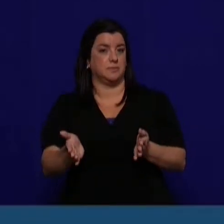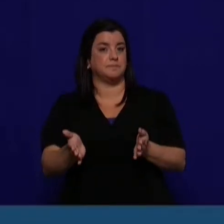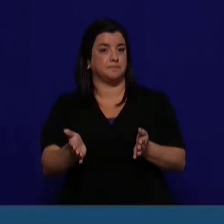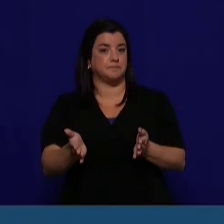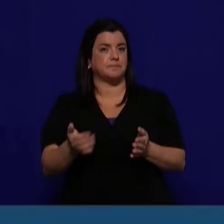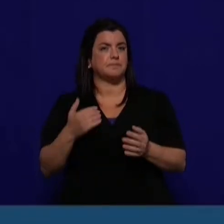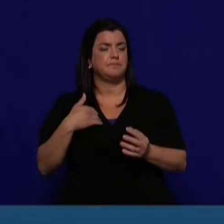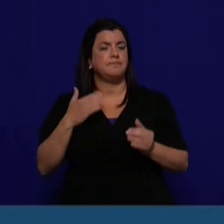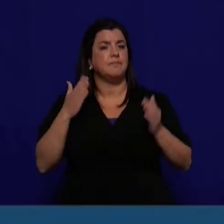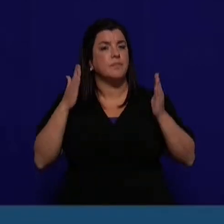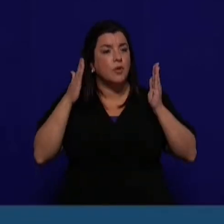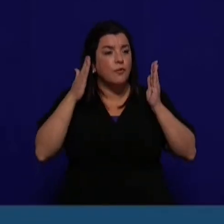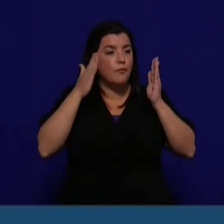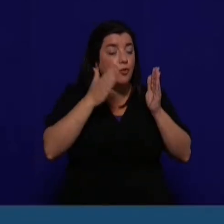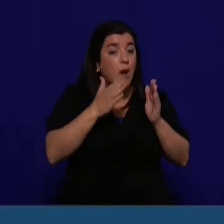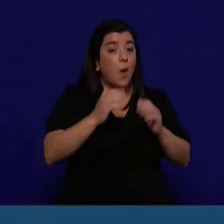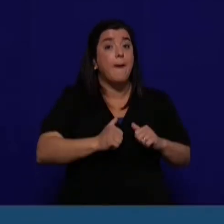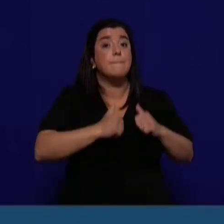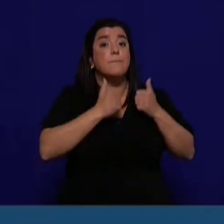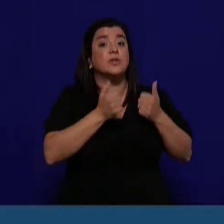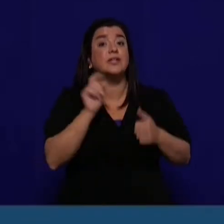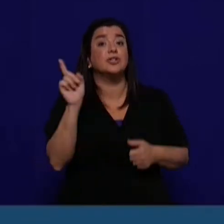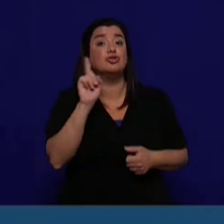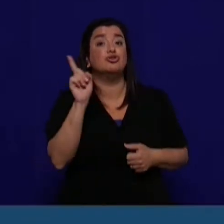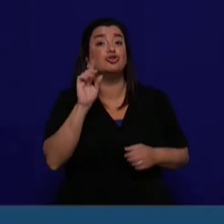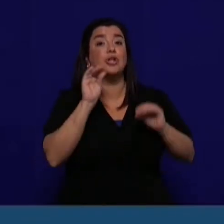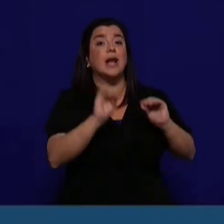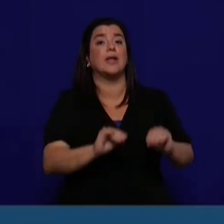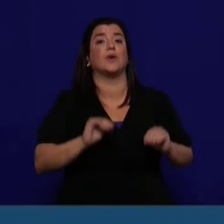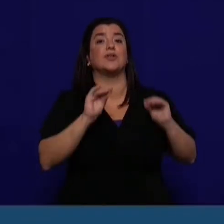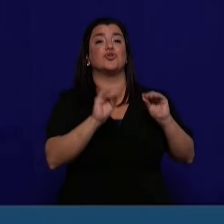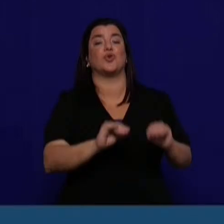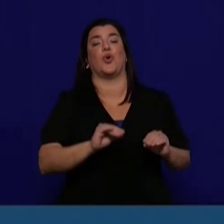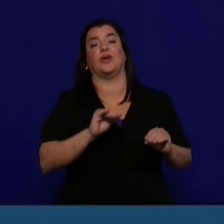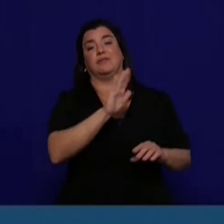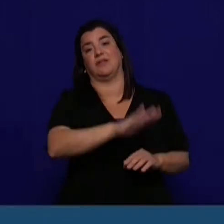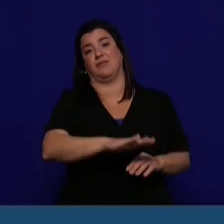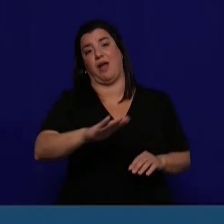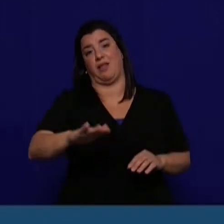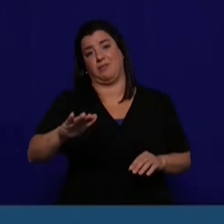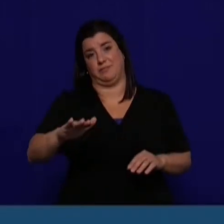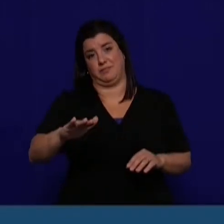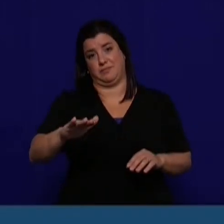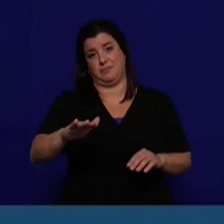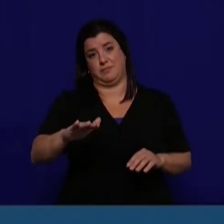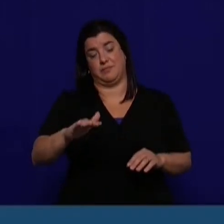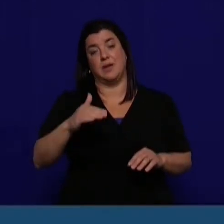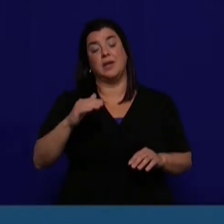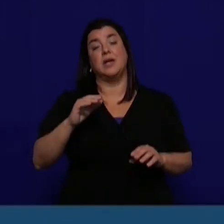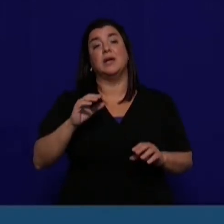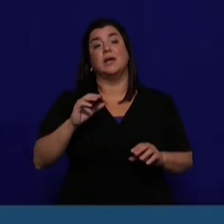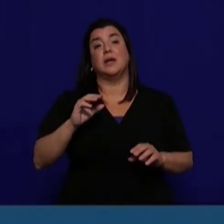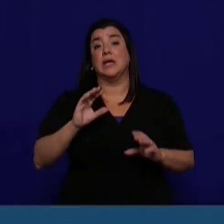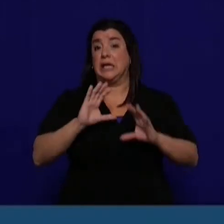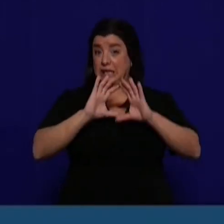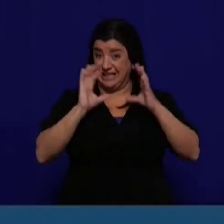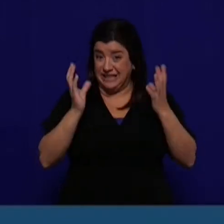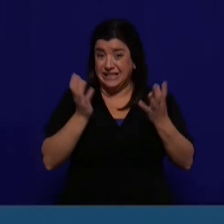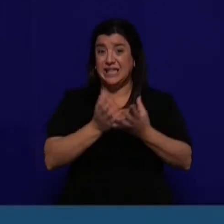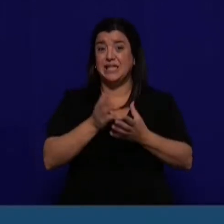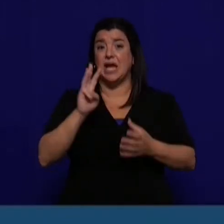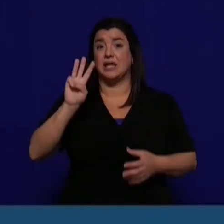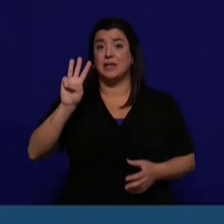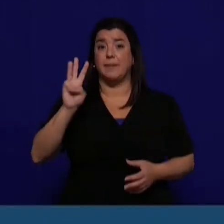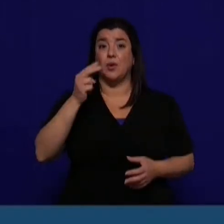li aħna tajna priorità l-edukazzjoni ta' tfal tagħna, anka l-Aqda Dinja tas-Saħħa saħqet ħafna